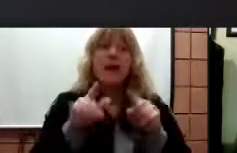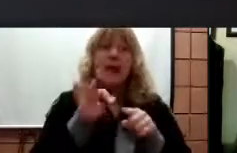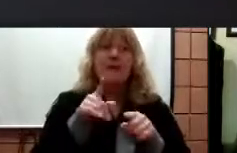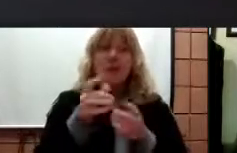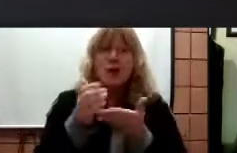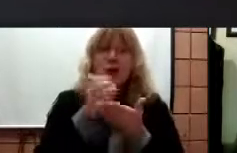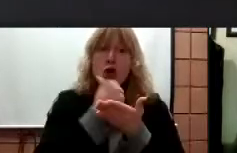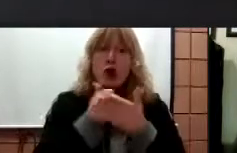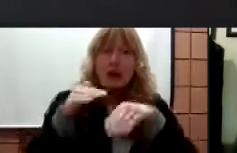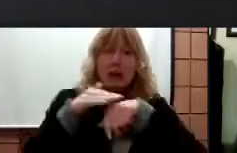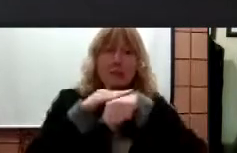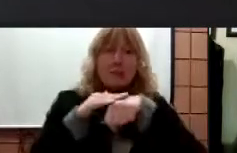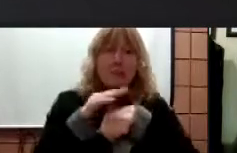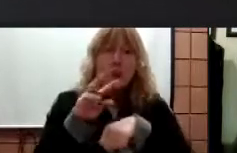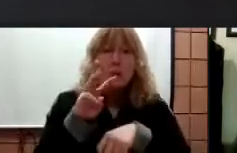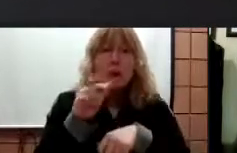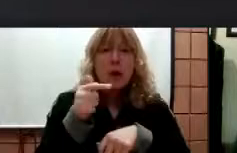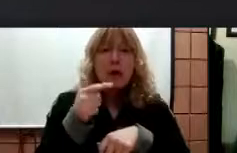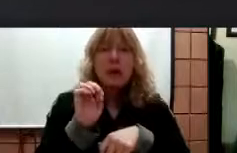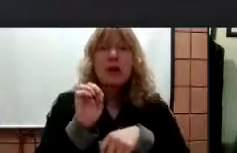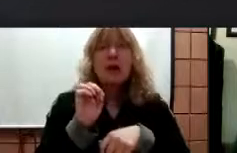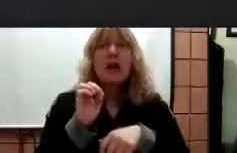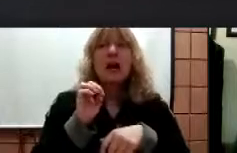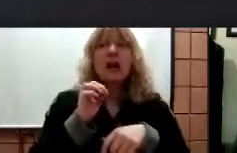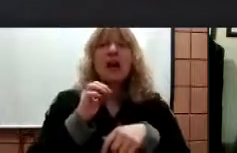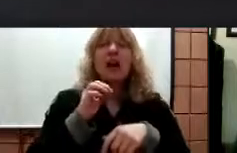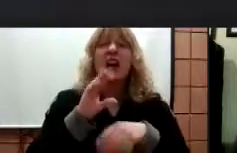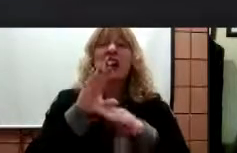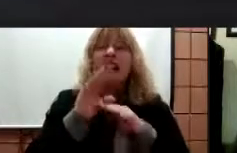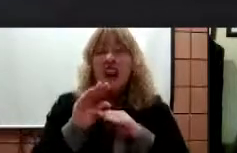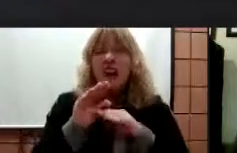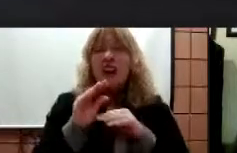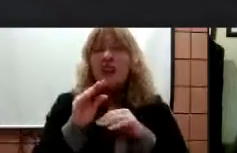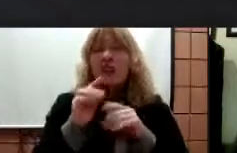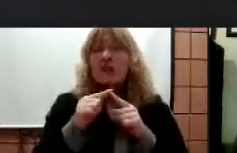be, exciting to lose those $2. But, you might go from